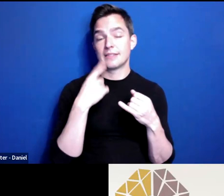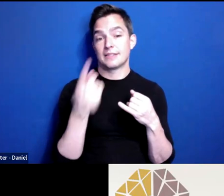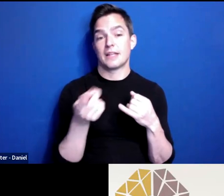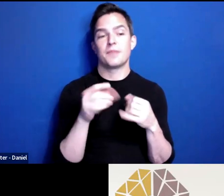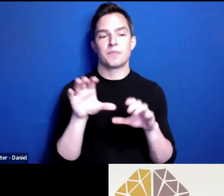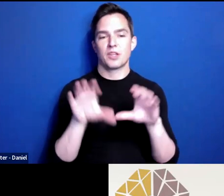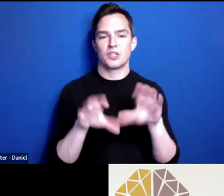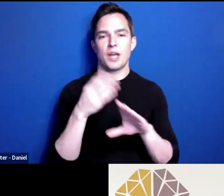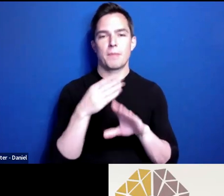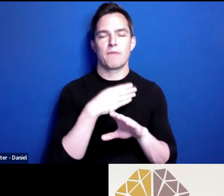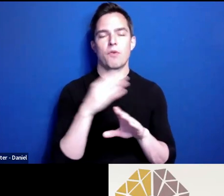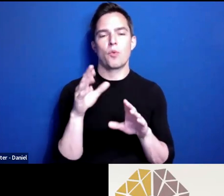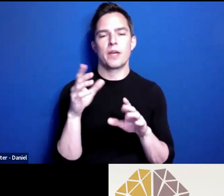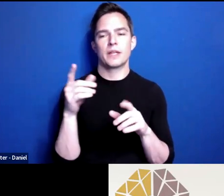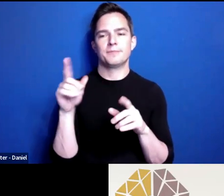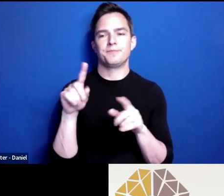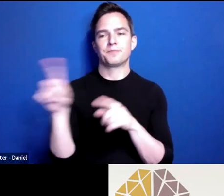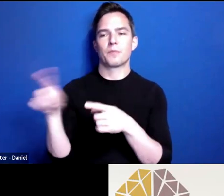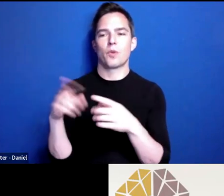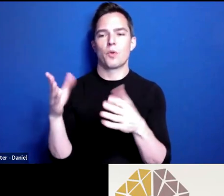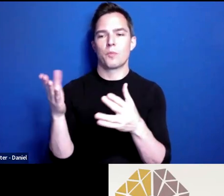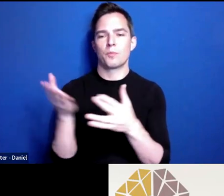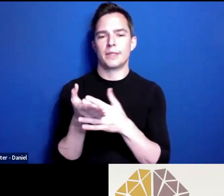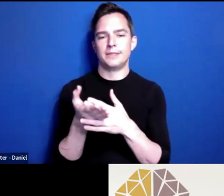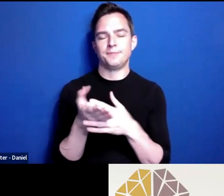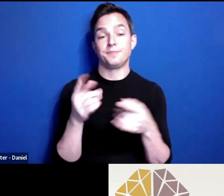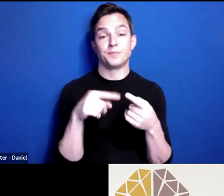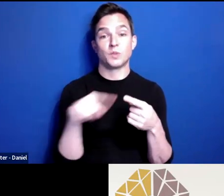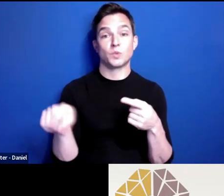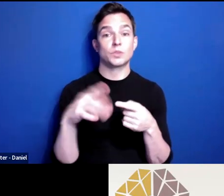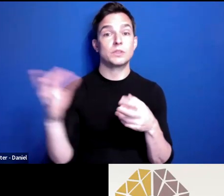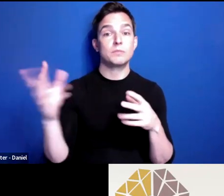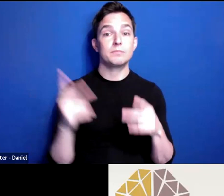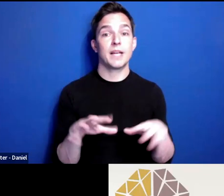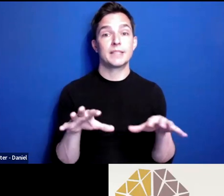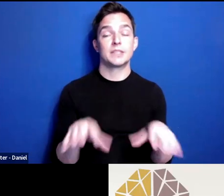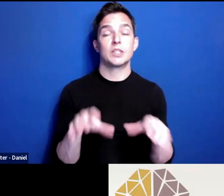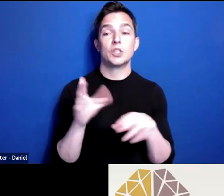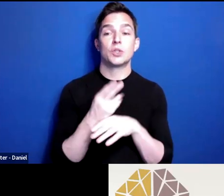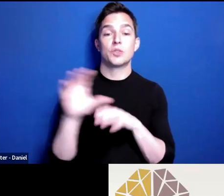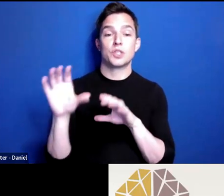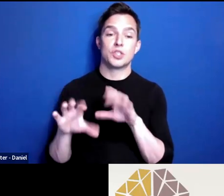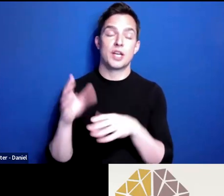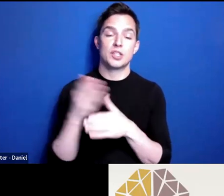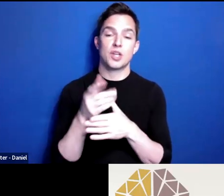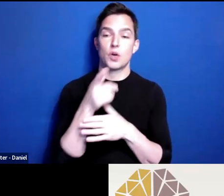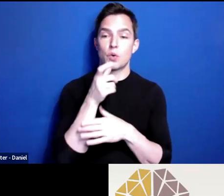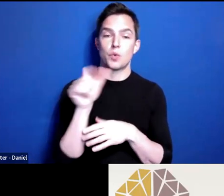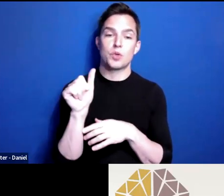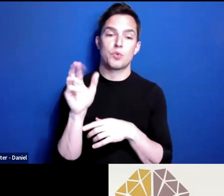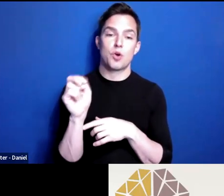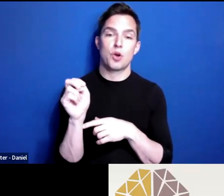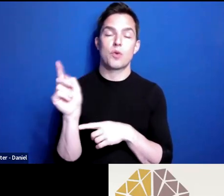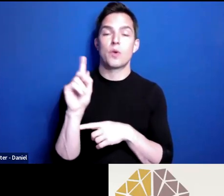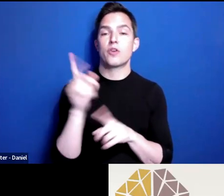chat before we go into our break is, when you come back, please use the chat to share who you are, where